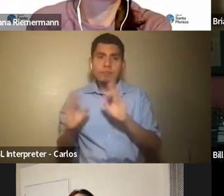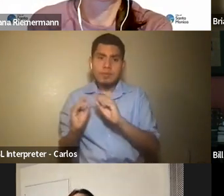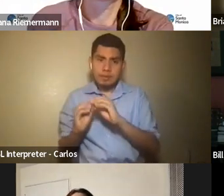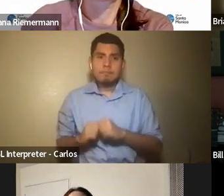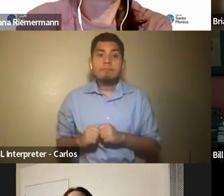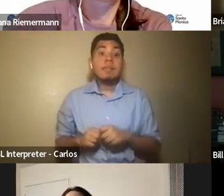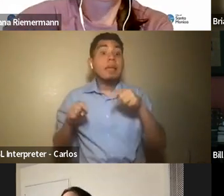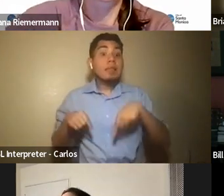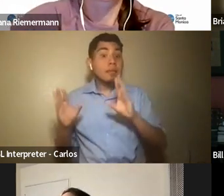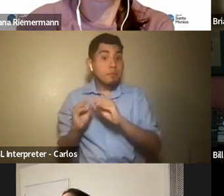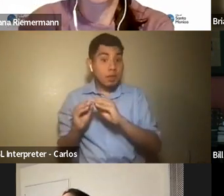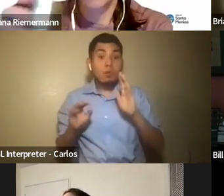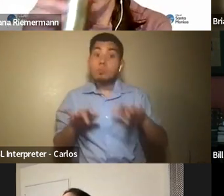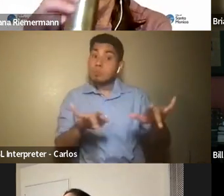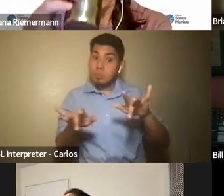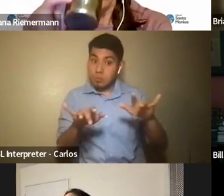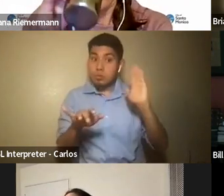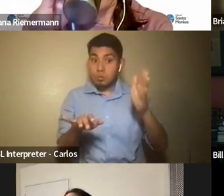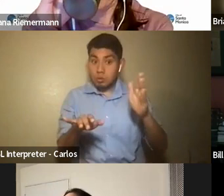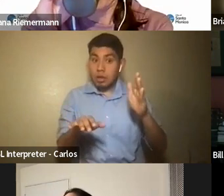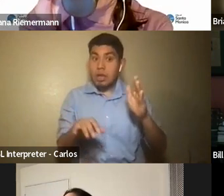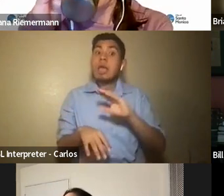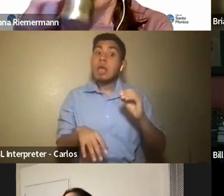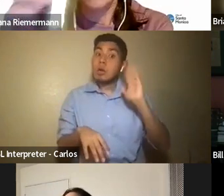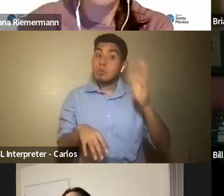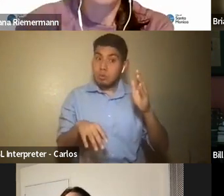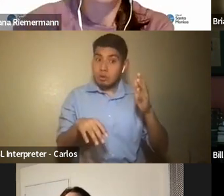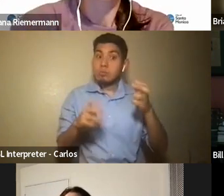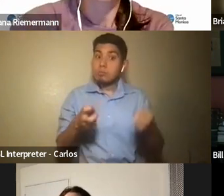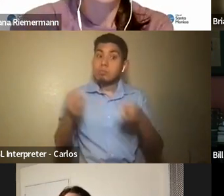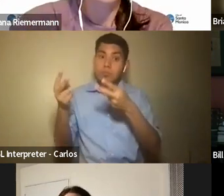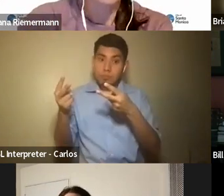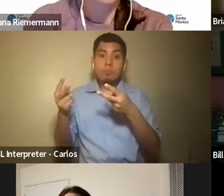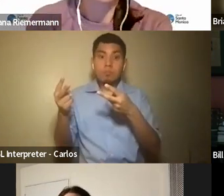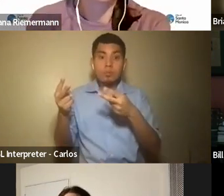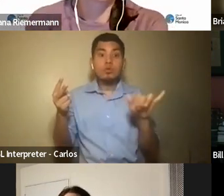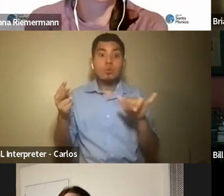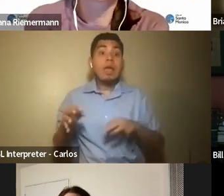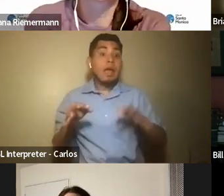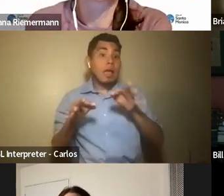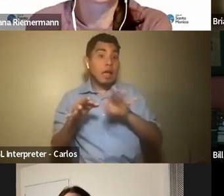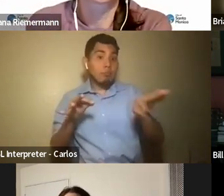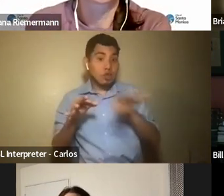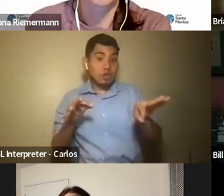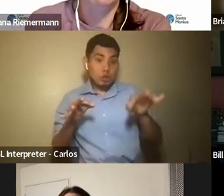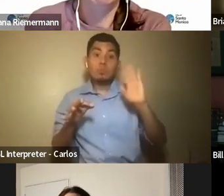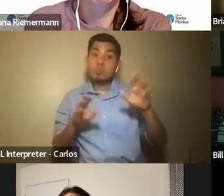This meeting is being recorded and will be posted. Captions are going to be